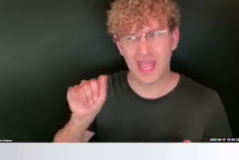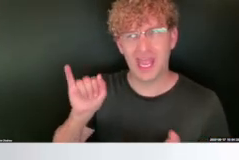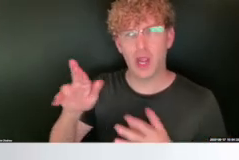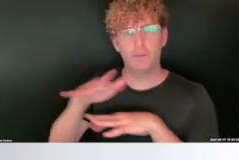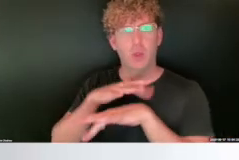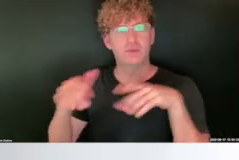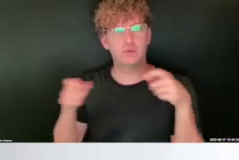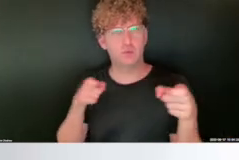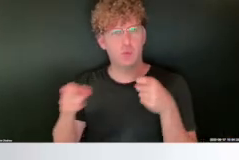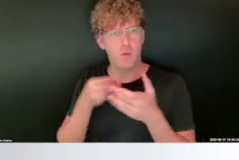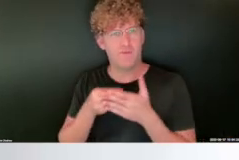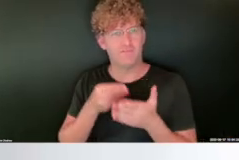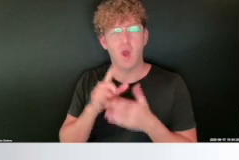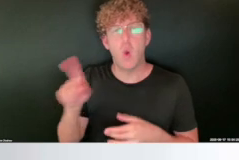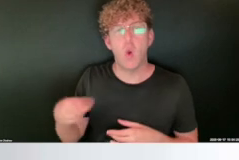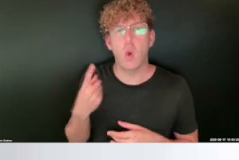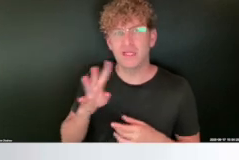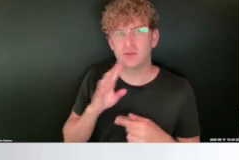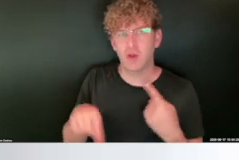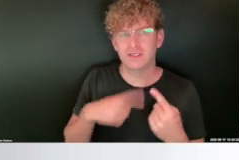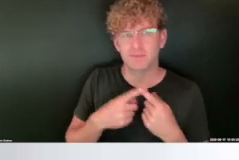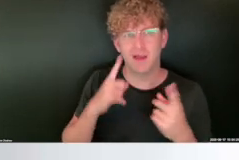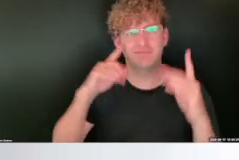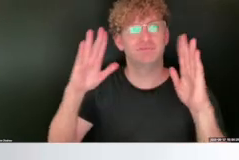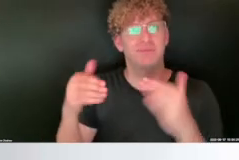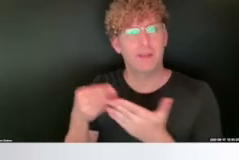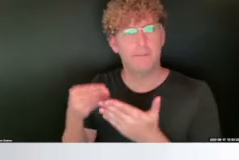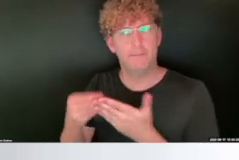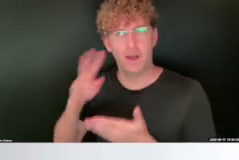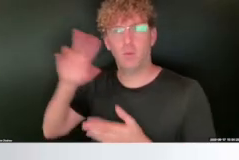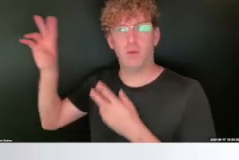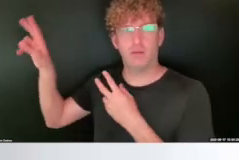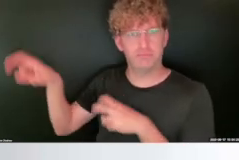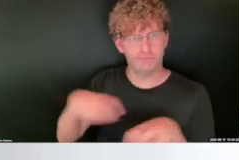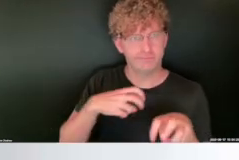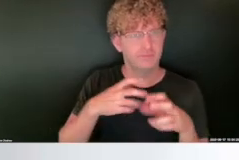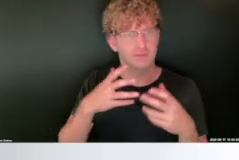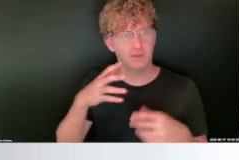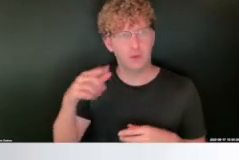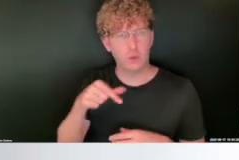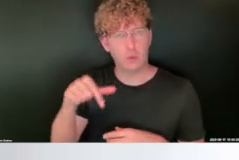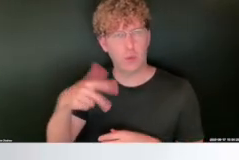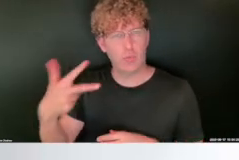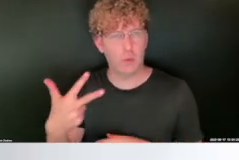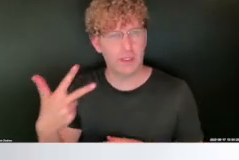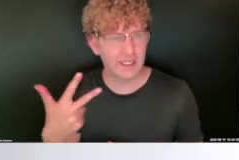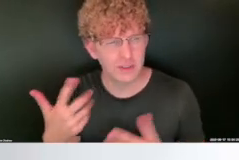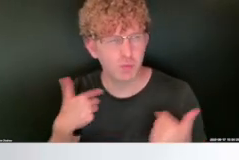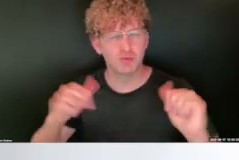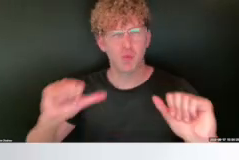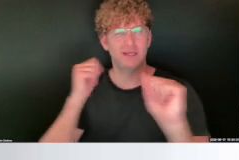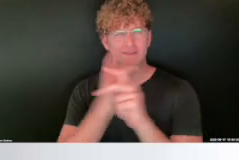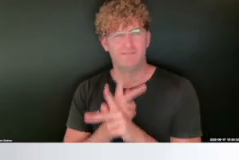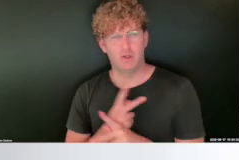to come back to the program in Q3, and so I'm just trying to figure out when the decision will